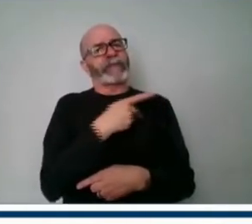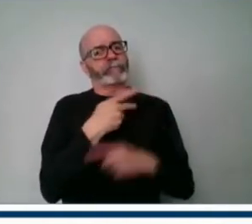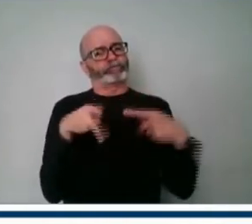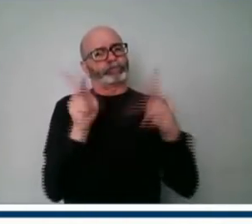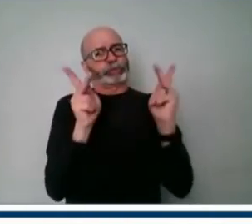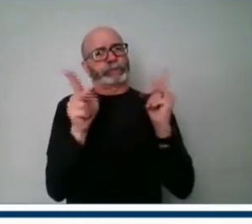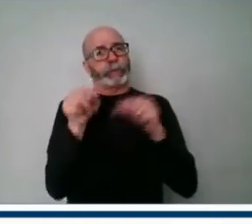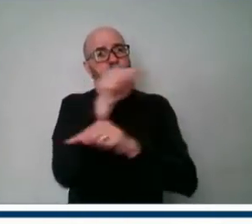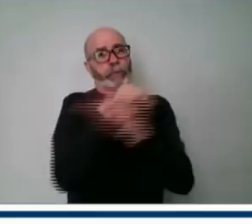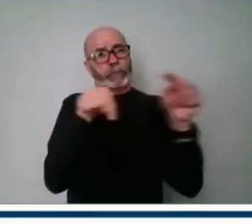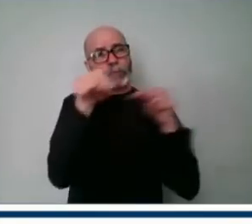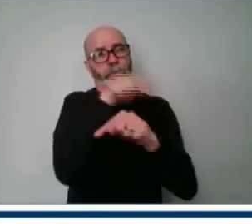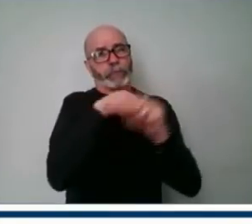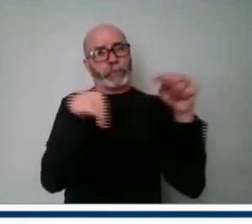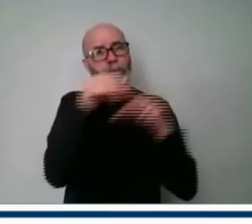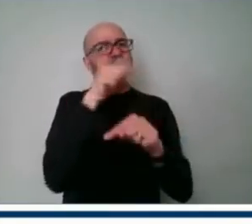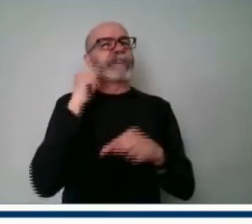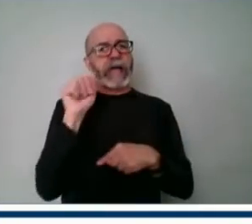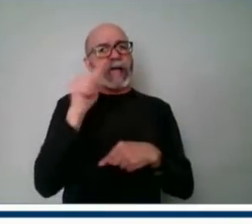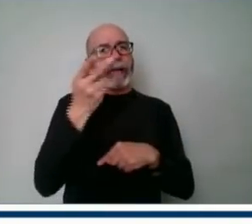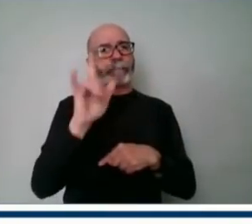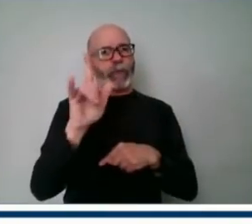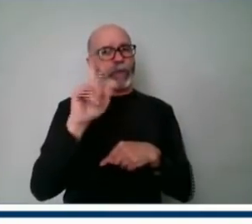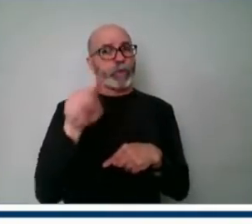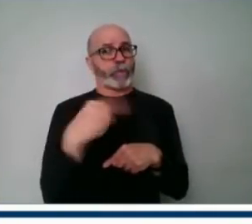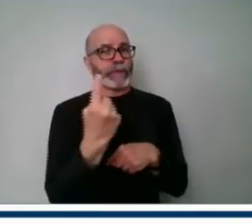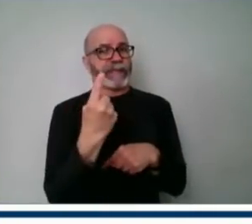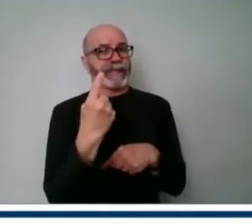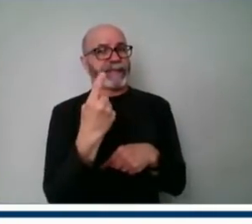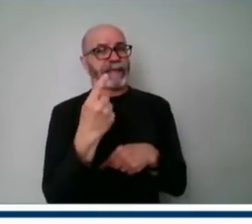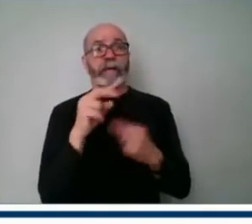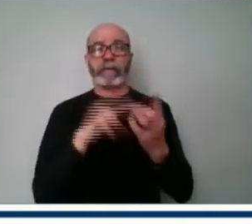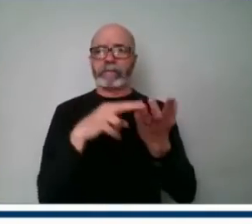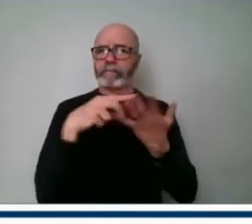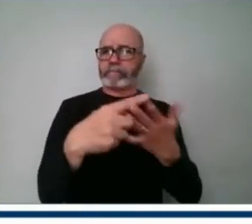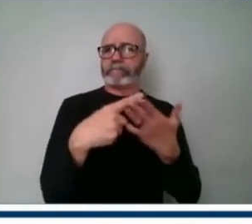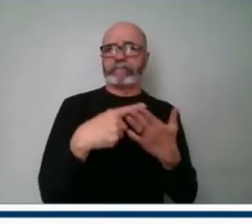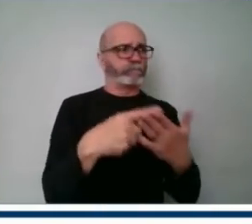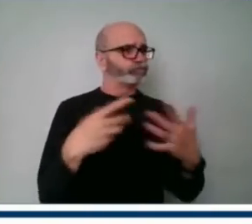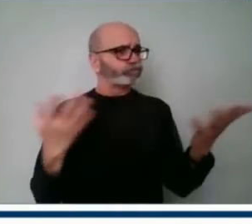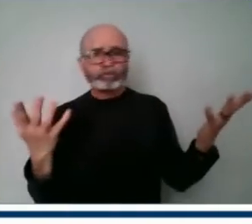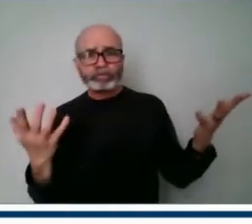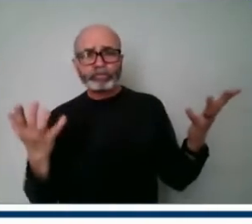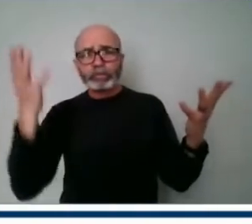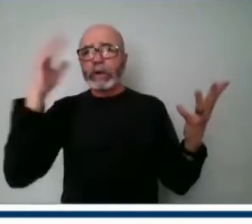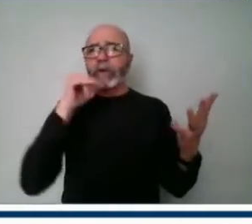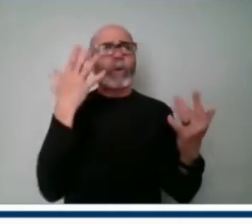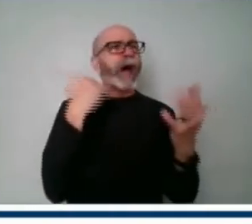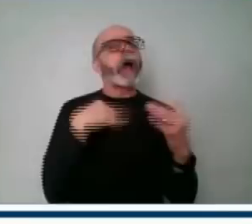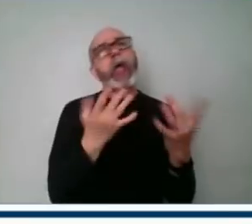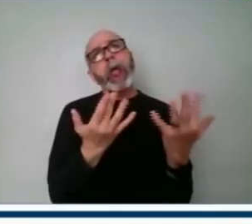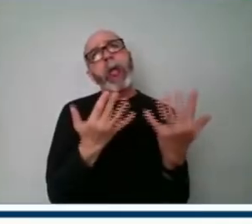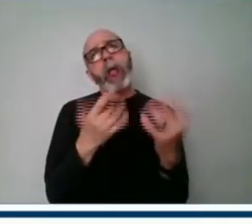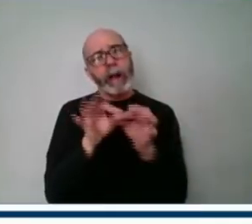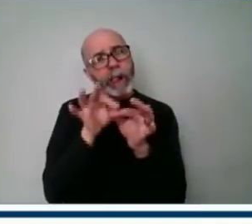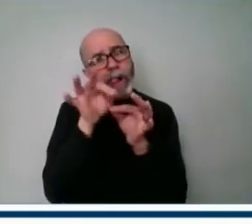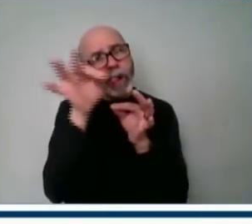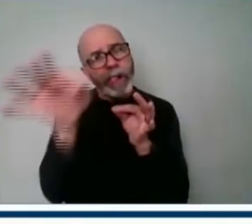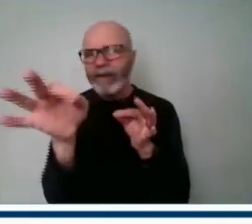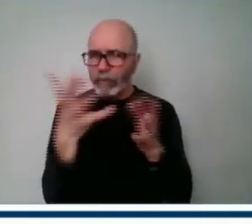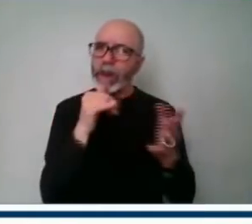as we do for PEI now, there's no reason to wait. Next, we'll go to Global with Alicia